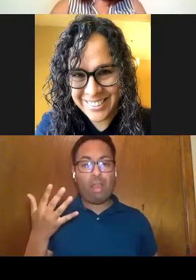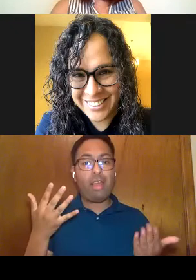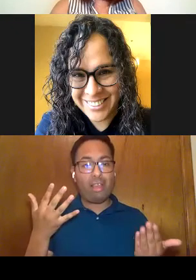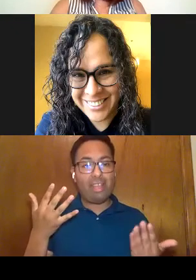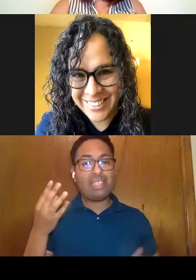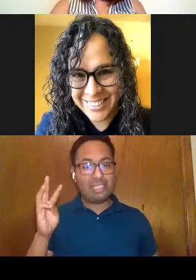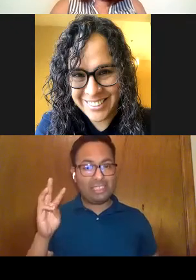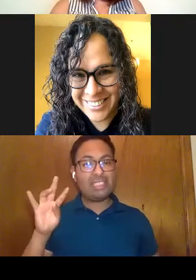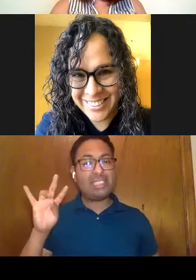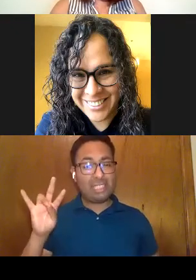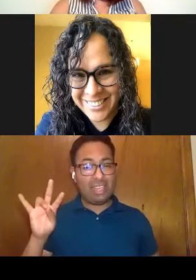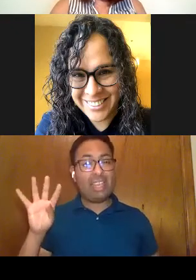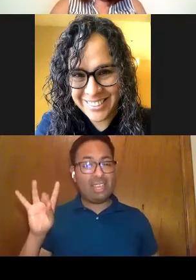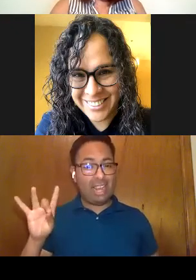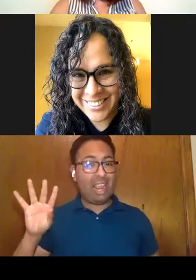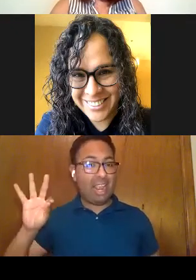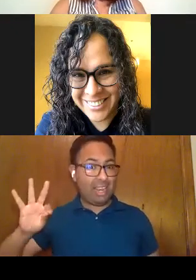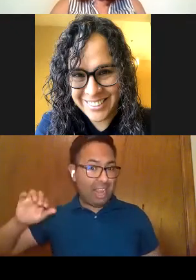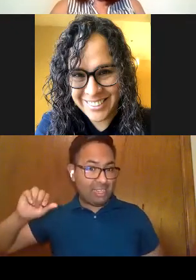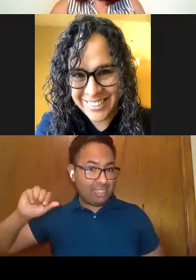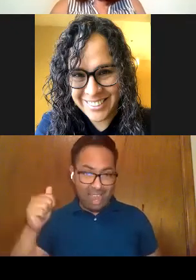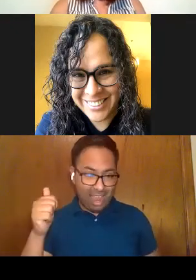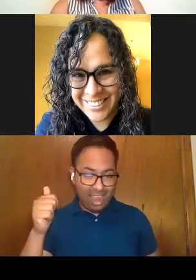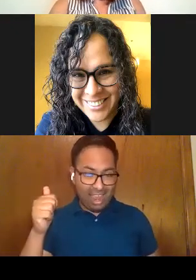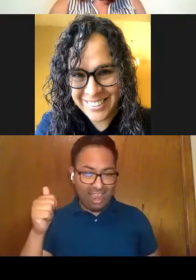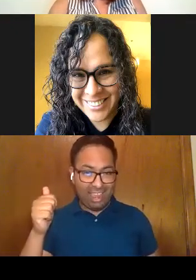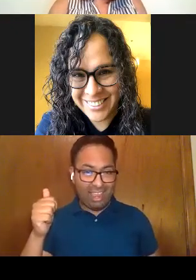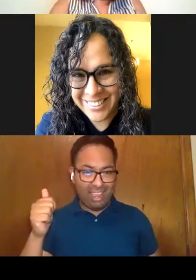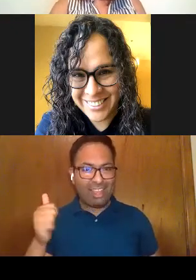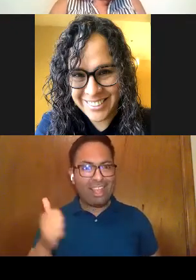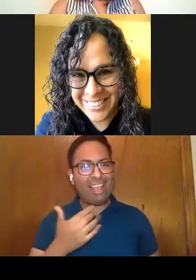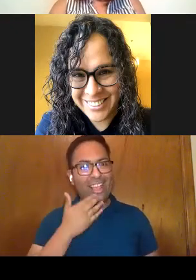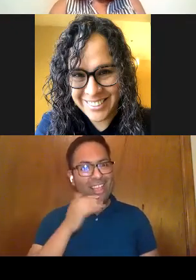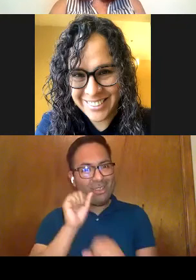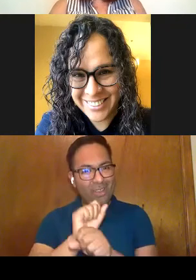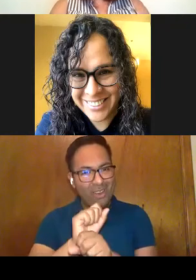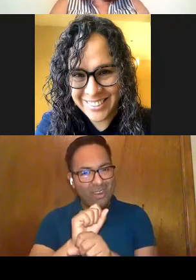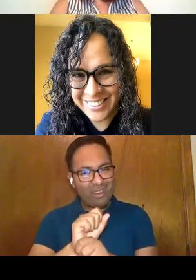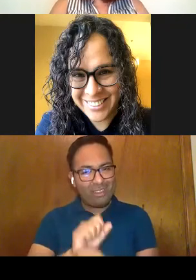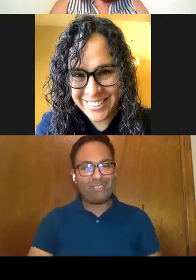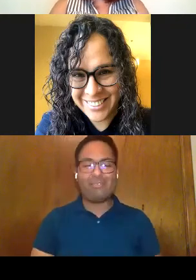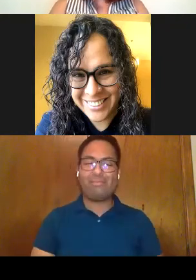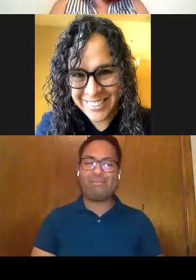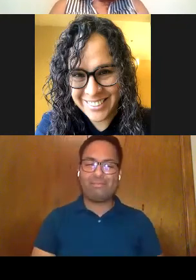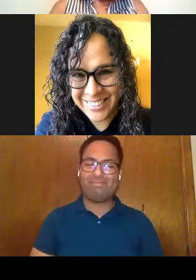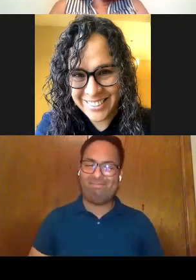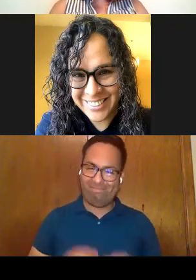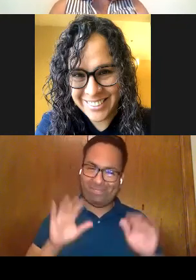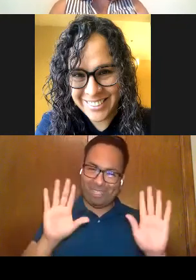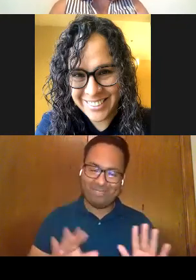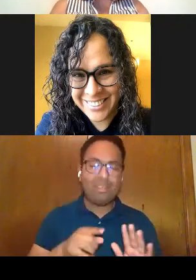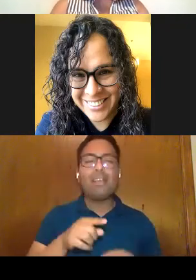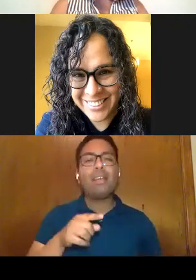7, 8, 9, 10. Good work. Awesome. So not only can